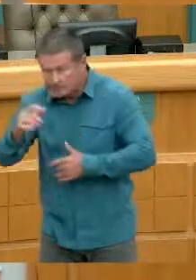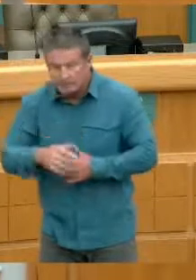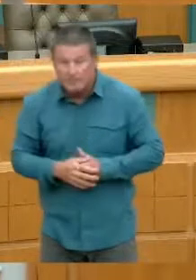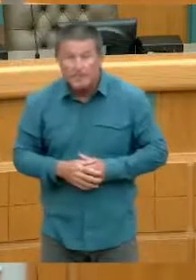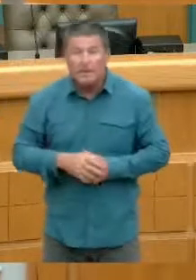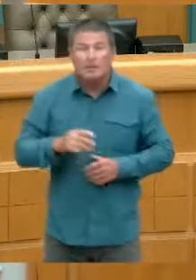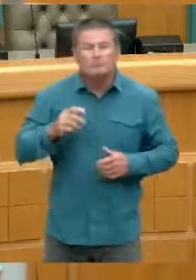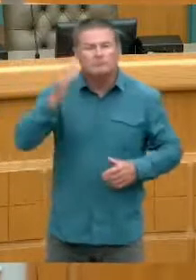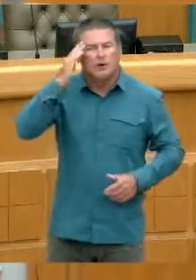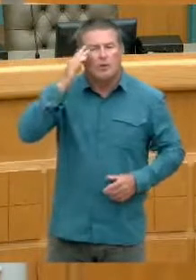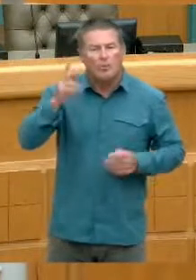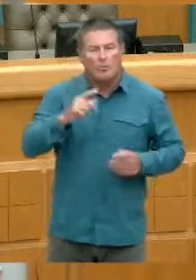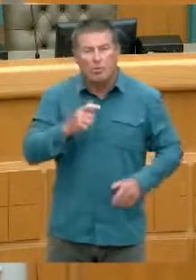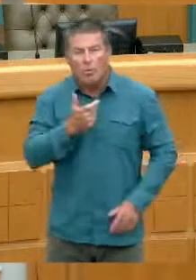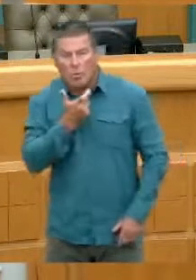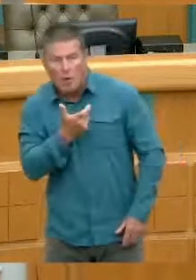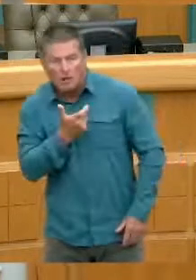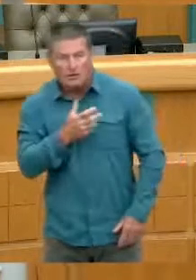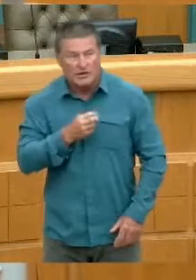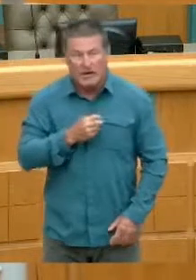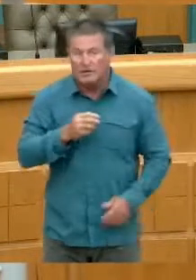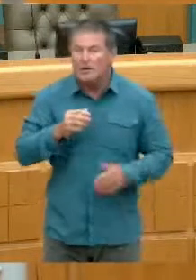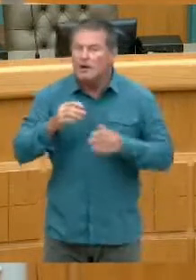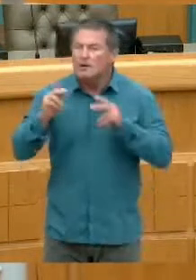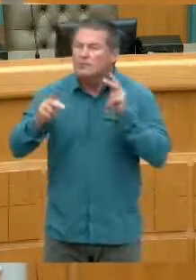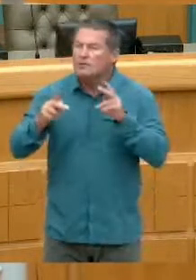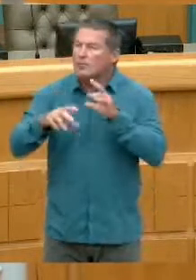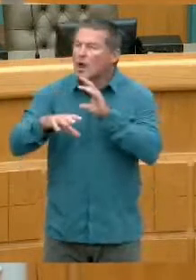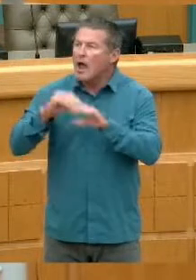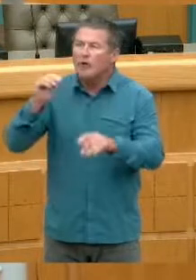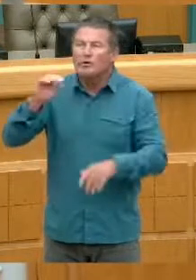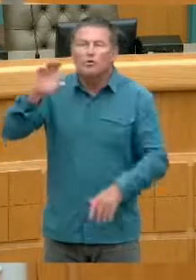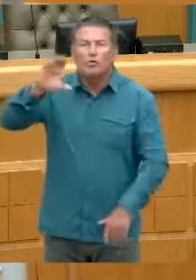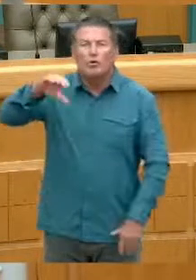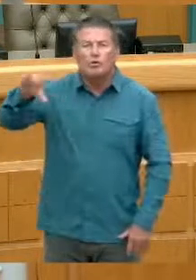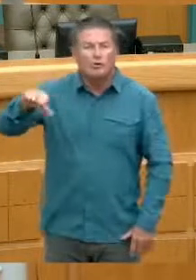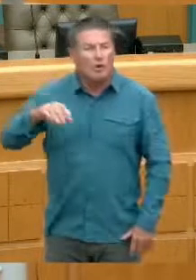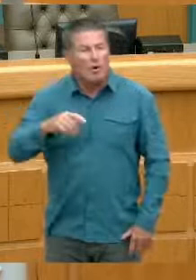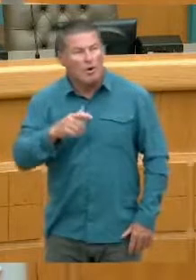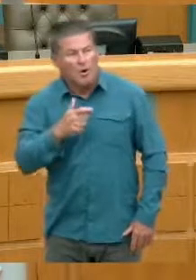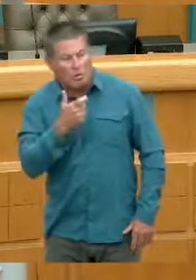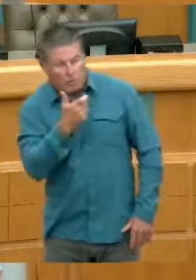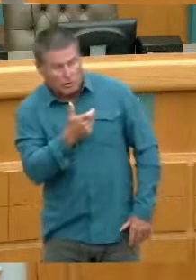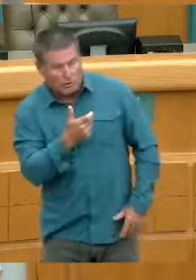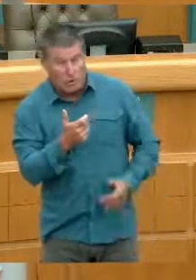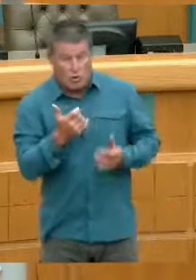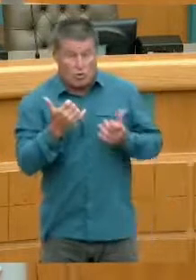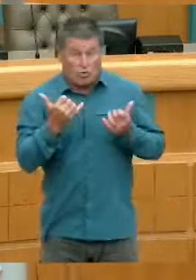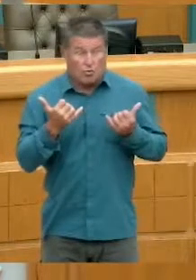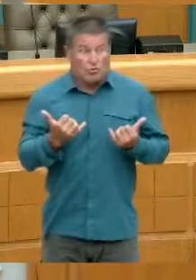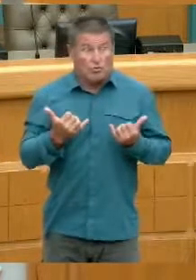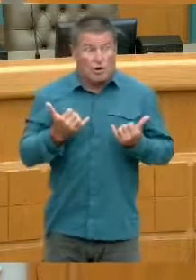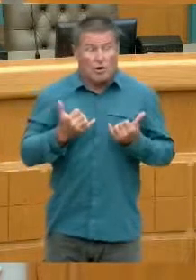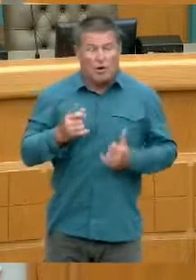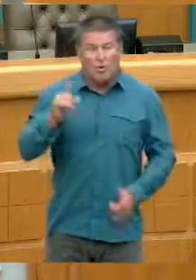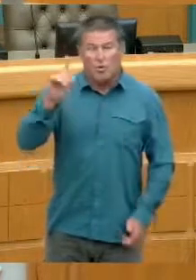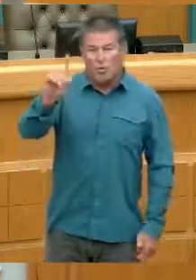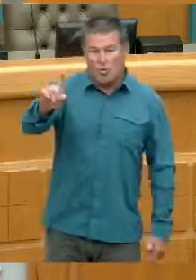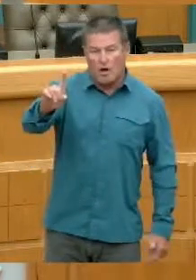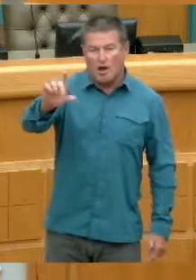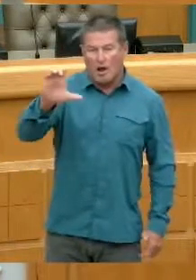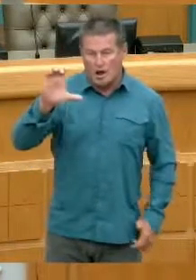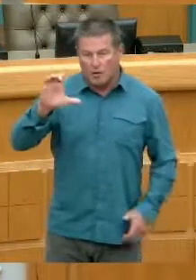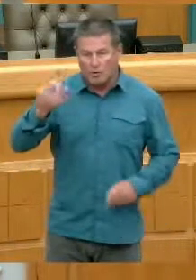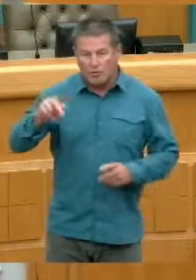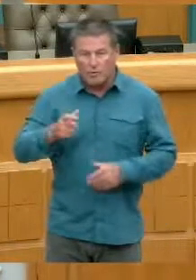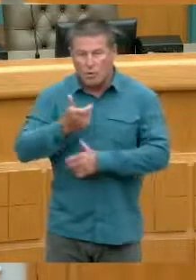watching, we know that a lot of people have watched this briefing every day, and there's about 100 people right now logged on to Facebook, and